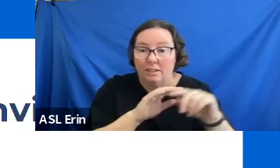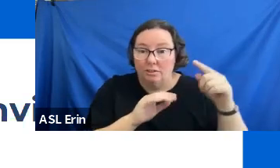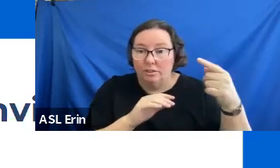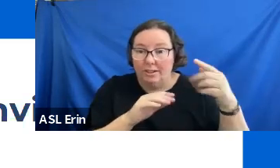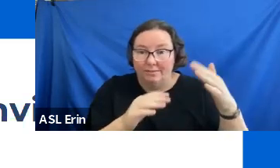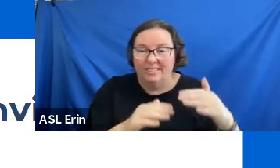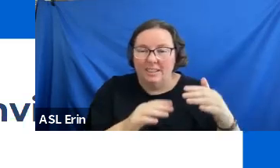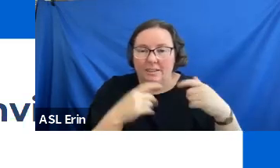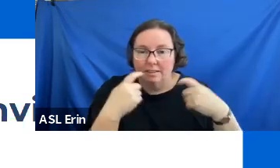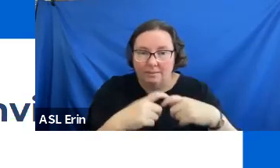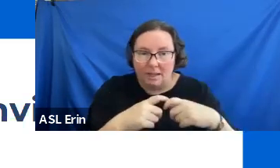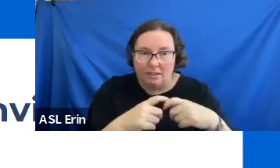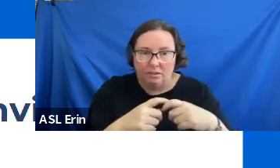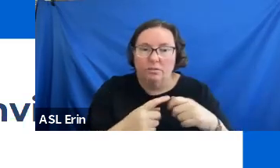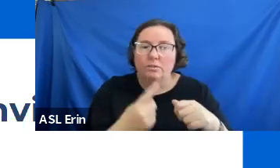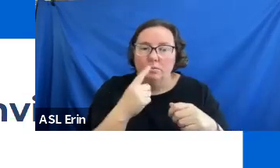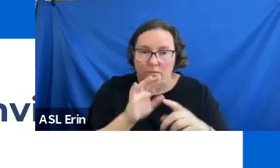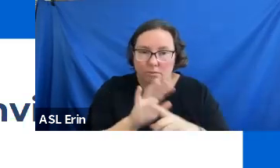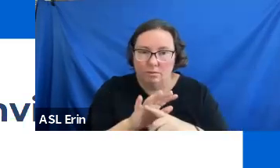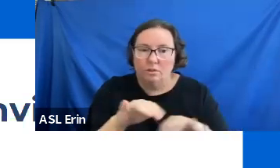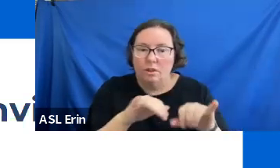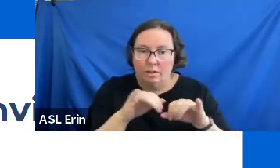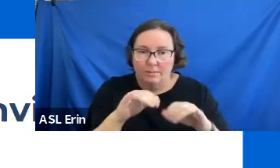home language.